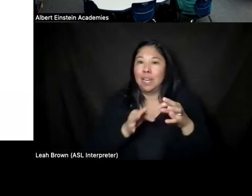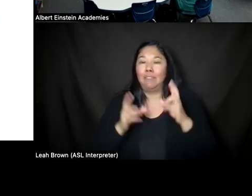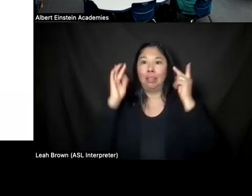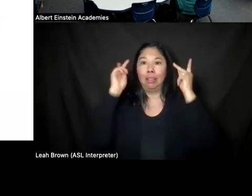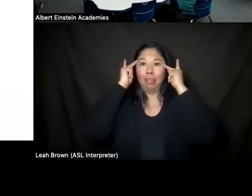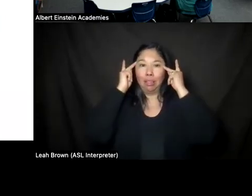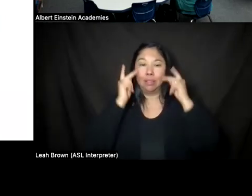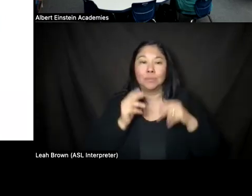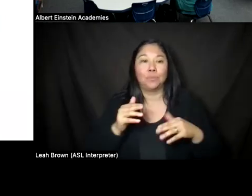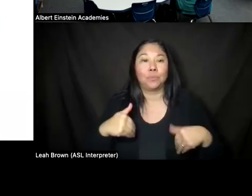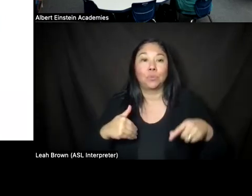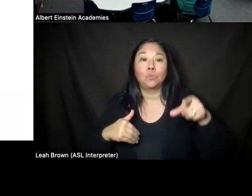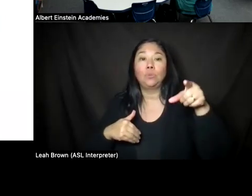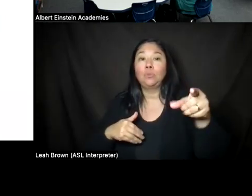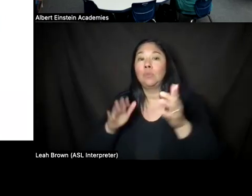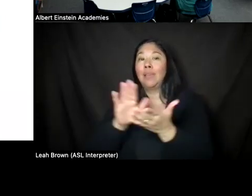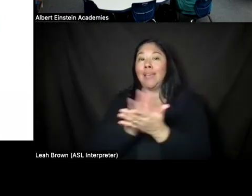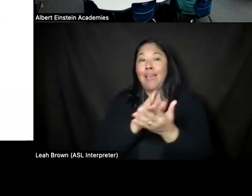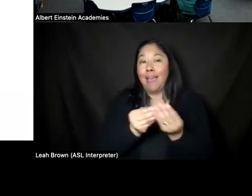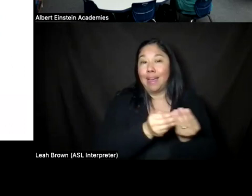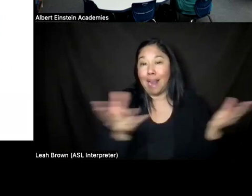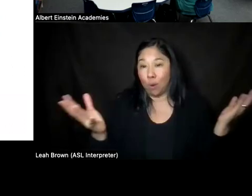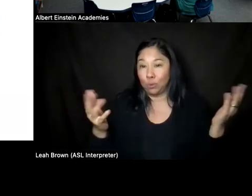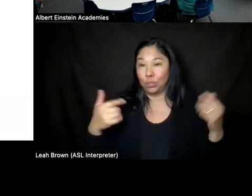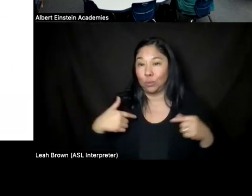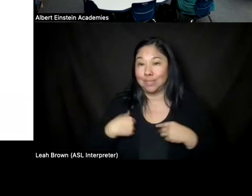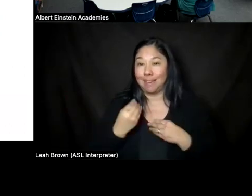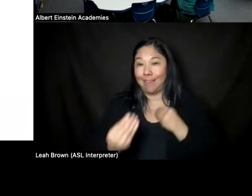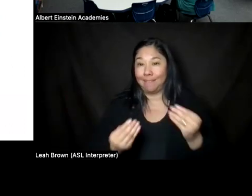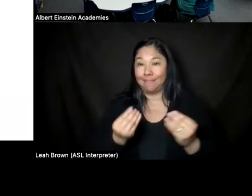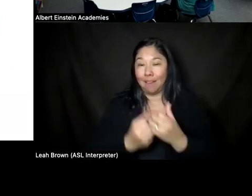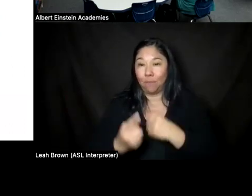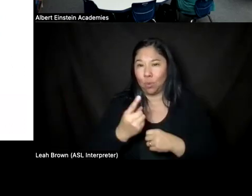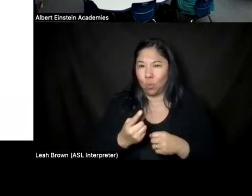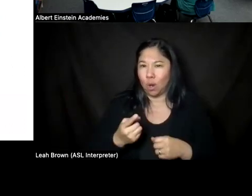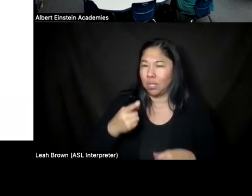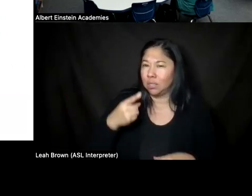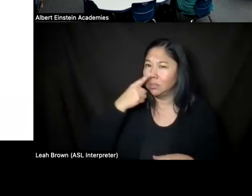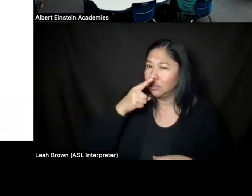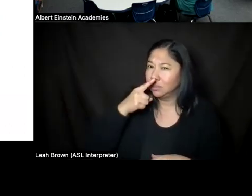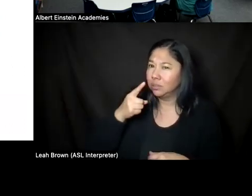In the handouts that I gave everyone, Monica, can you give her a handout? Thank you.